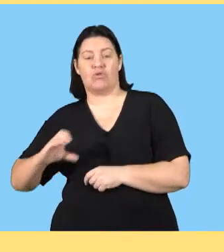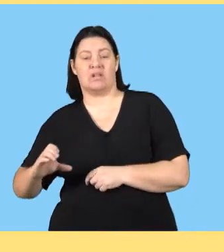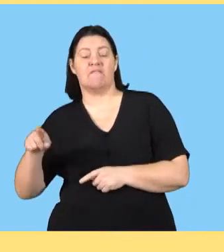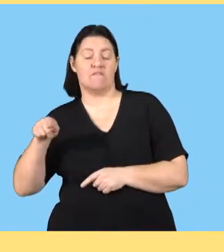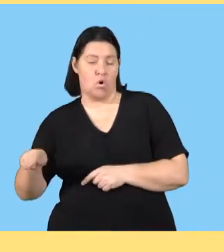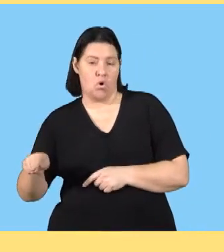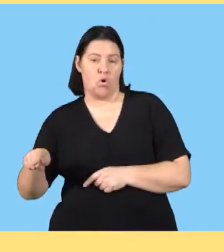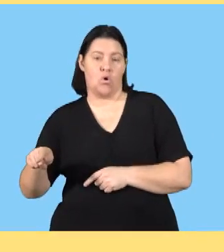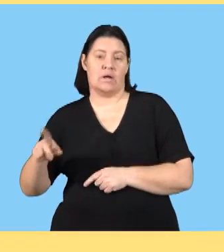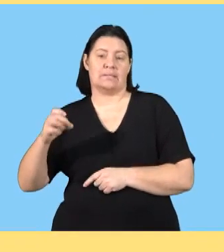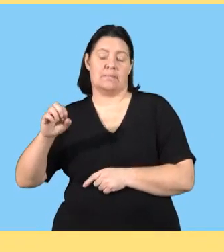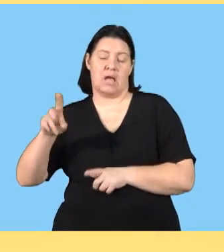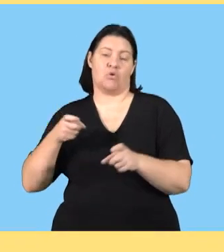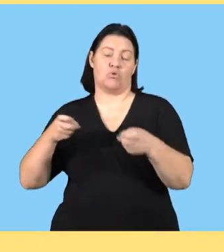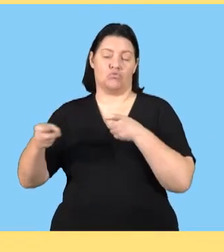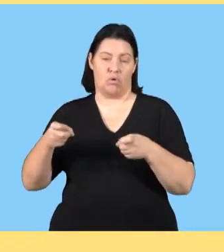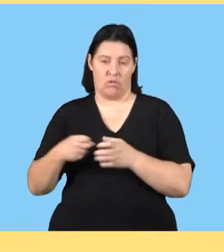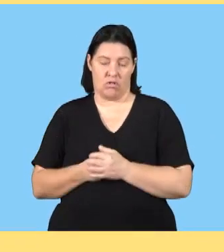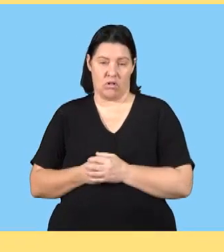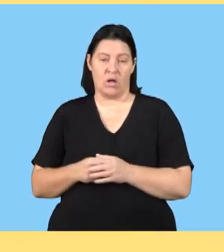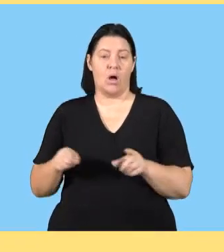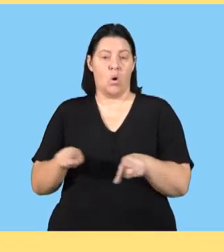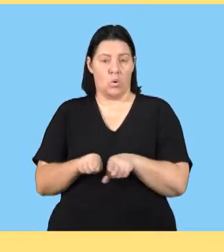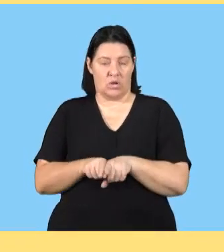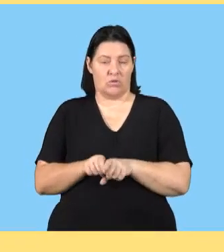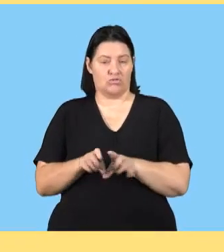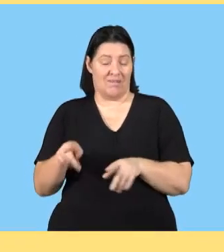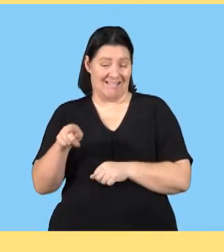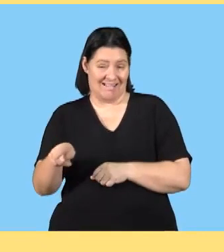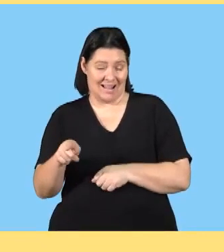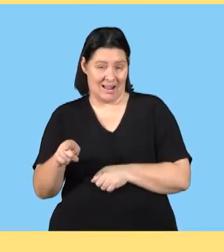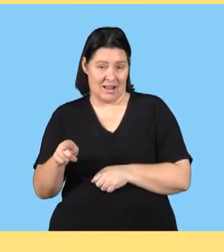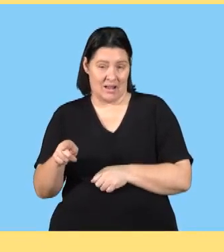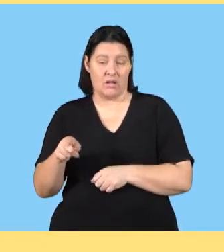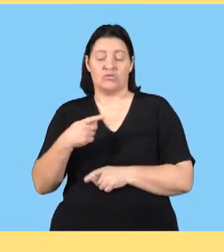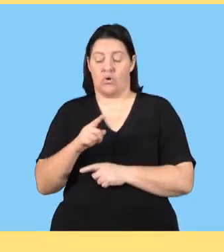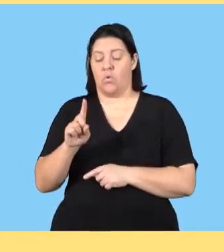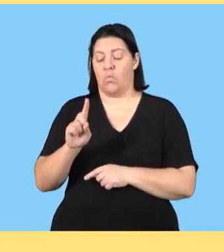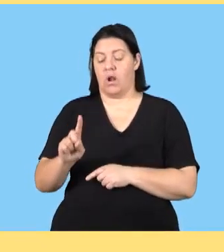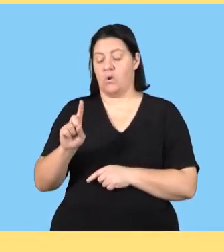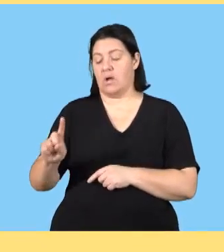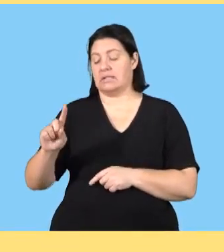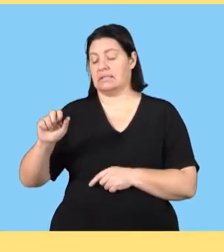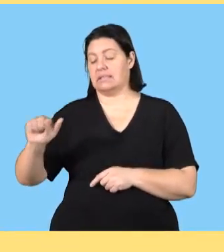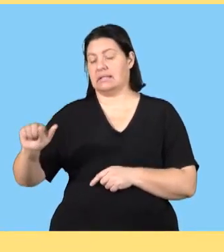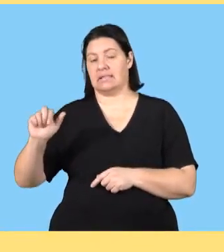credit side of my debtor's control, which is in the general journal. I'll come here,